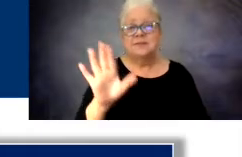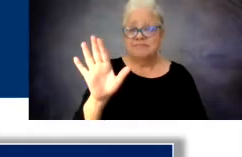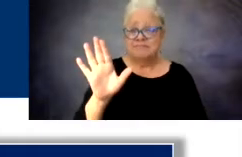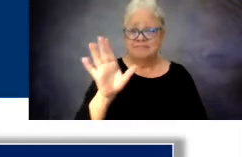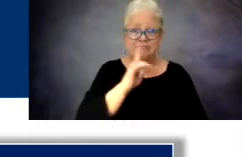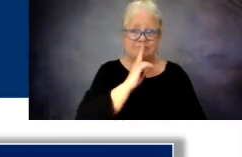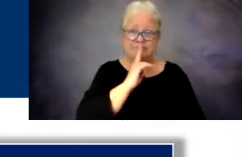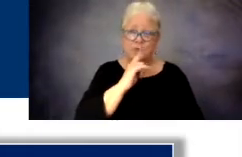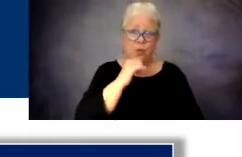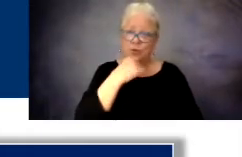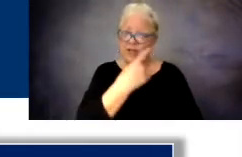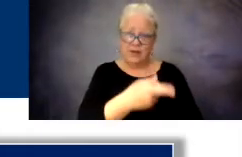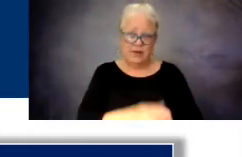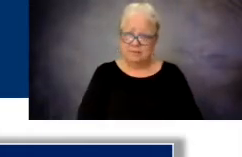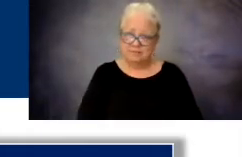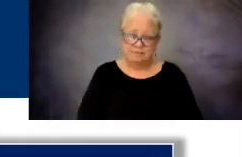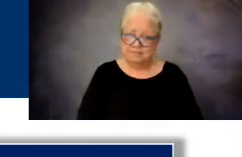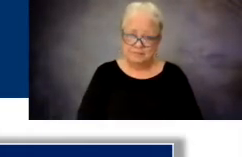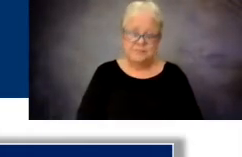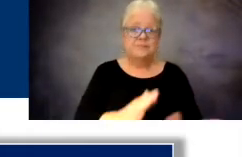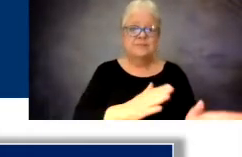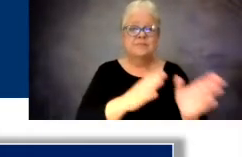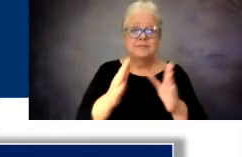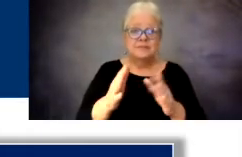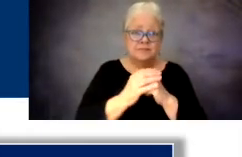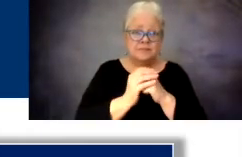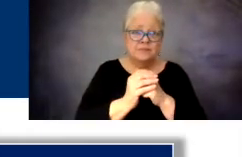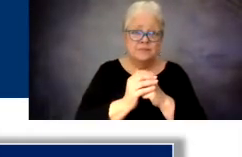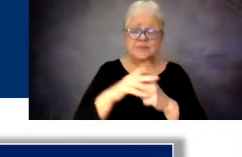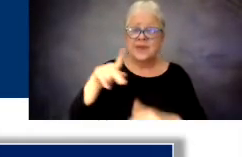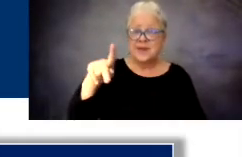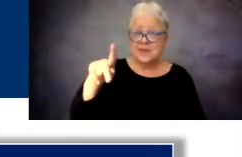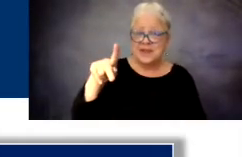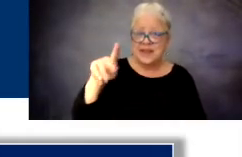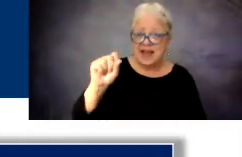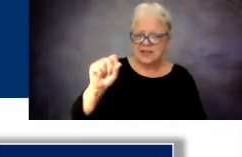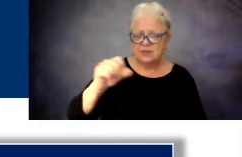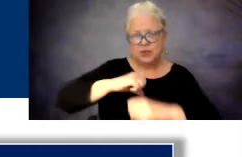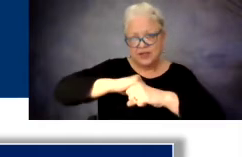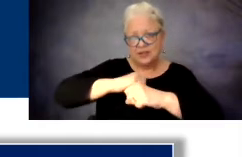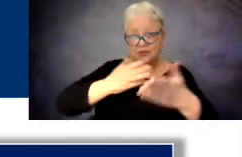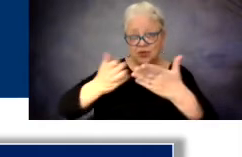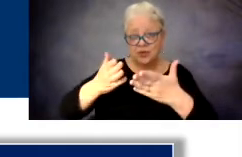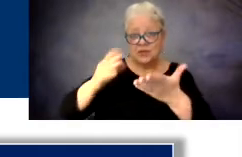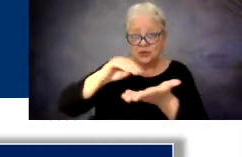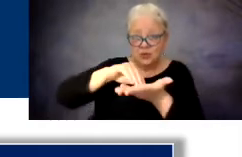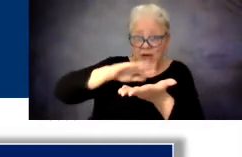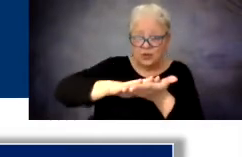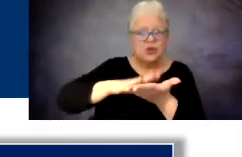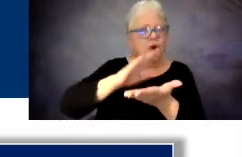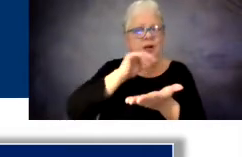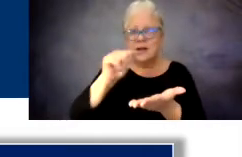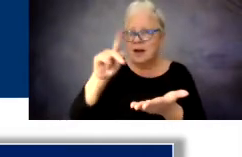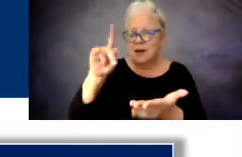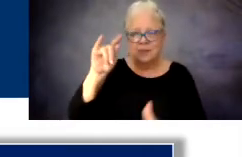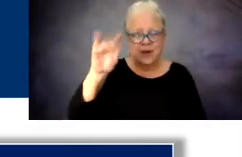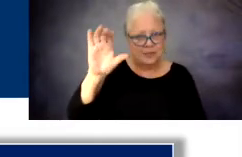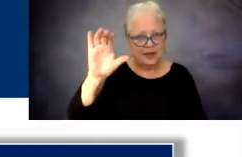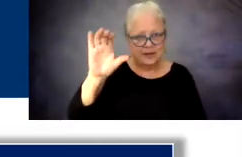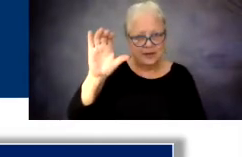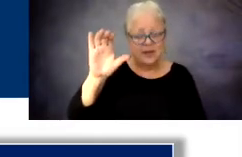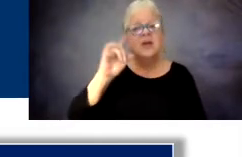that information. PS records themselves are not public records. There are ways, through regulations for them to